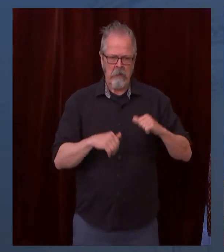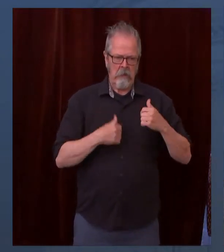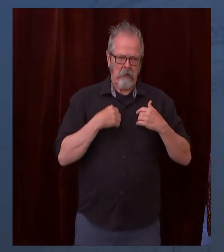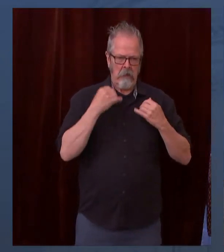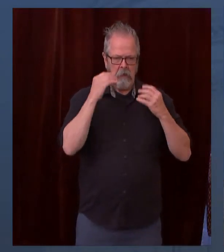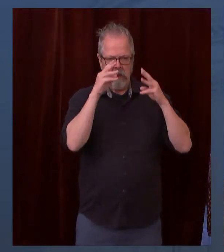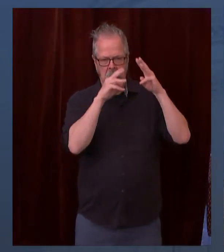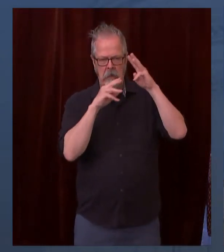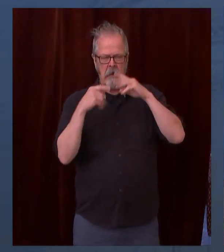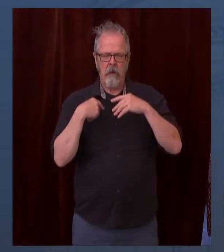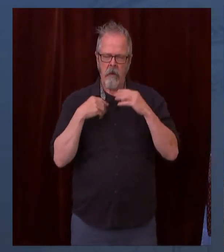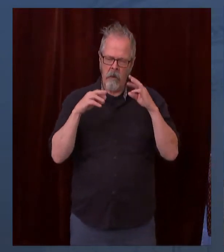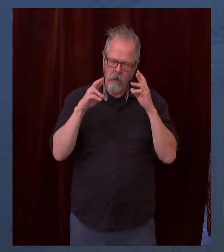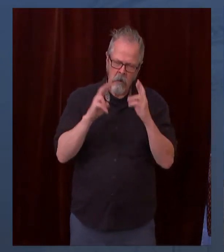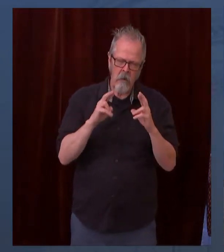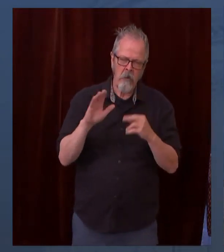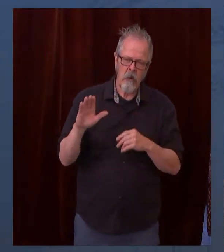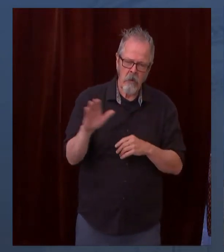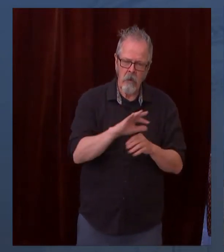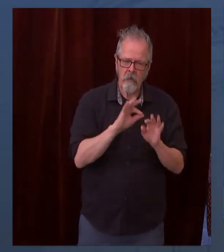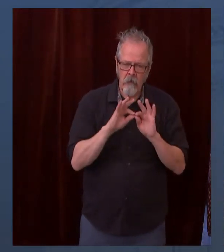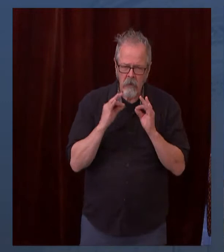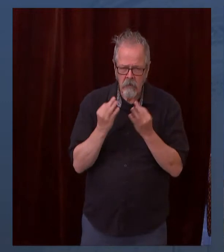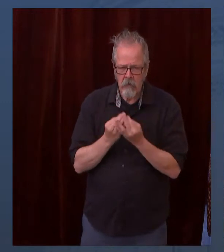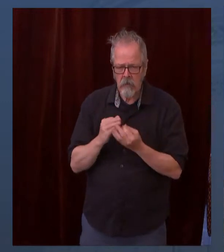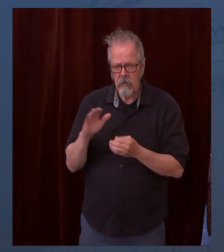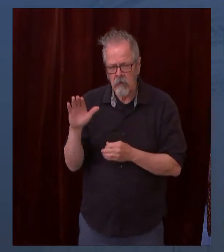can talk to them and remind them